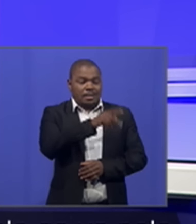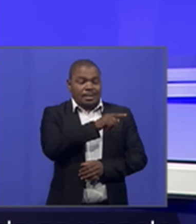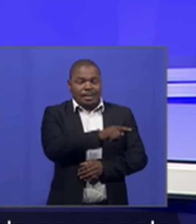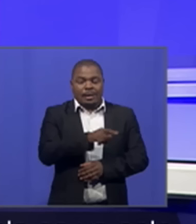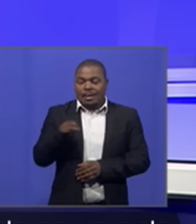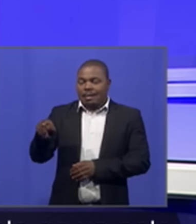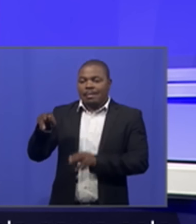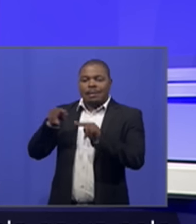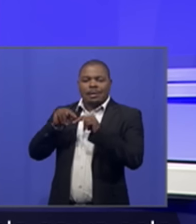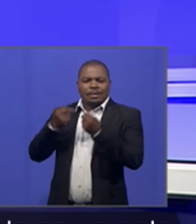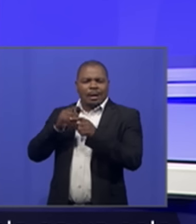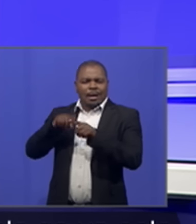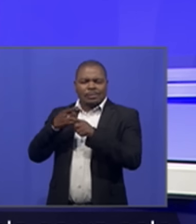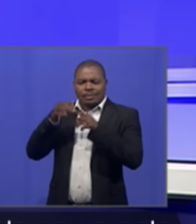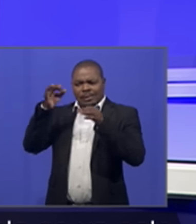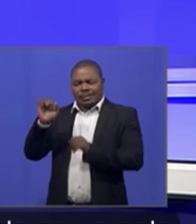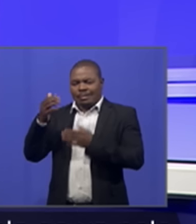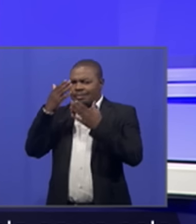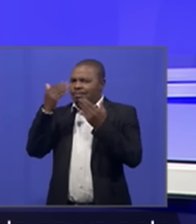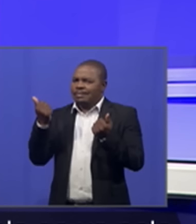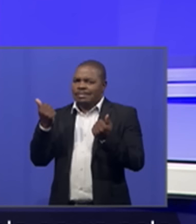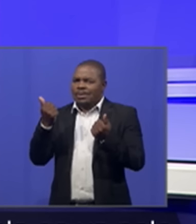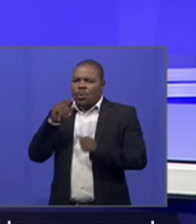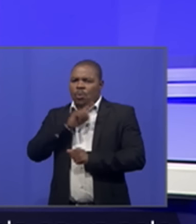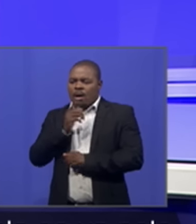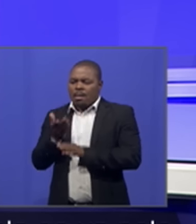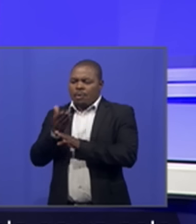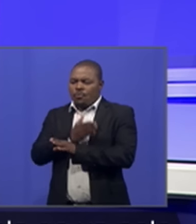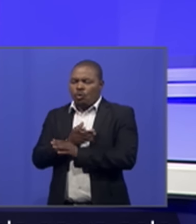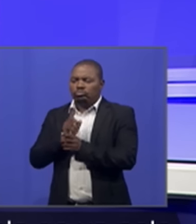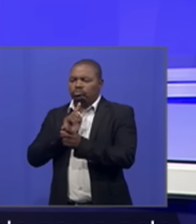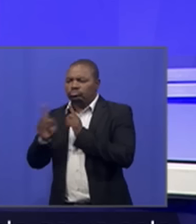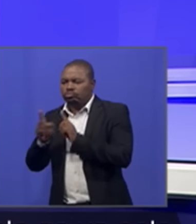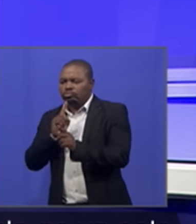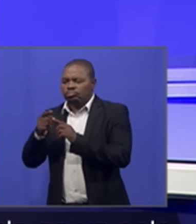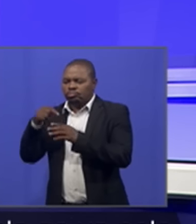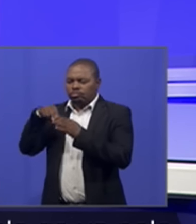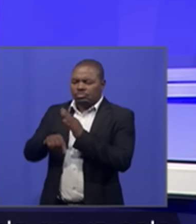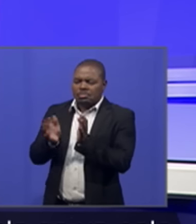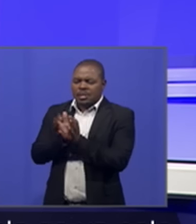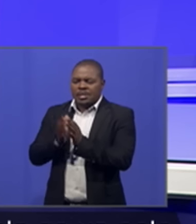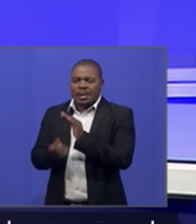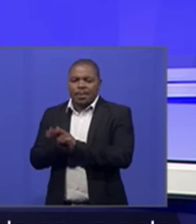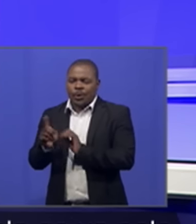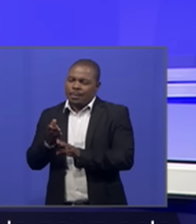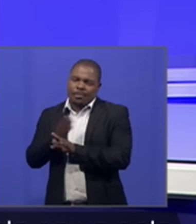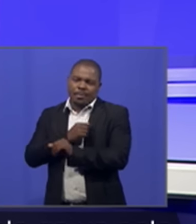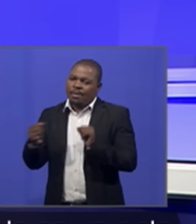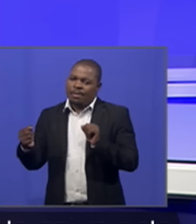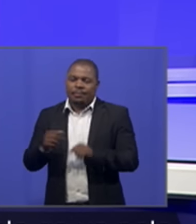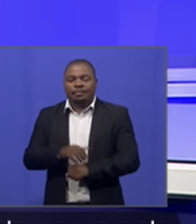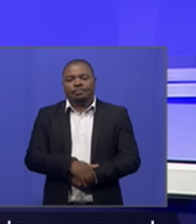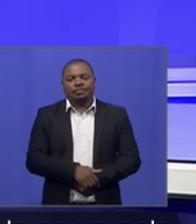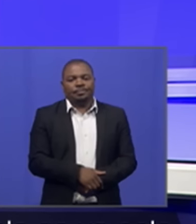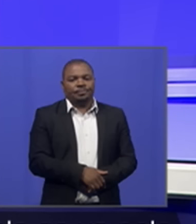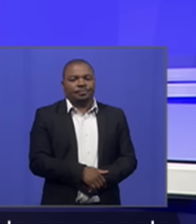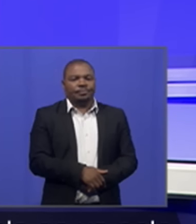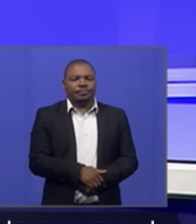petiši ya bosetšhaba ya ANC ka ge e se ya boledišana le ANC ka diteng tša kopano yeo mo pijana mo bekeng.